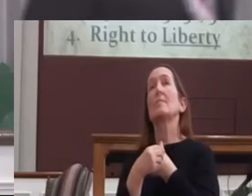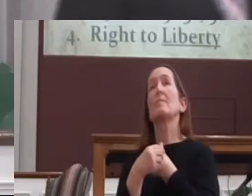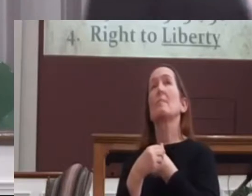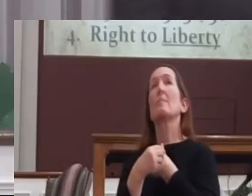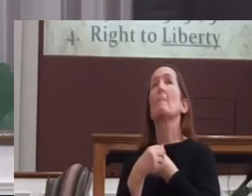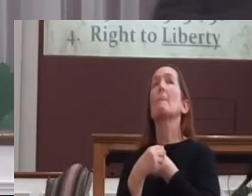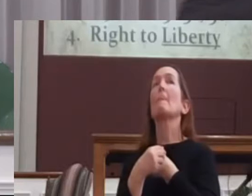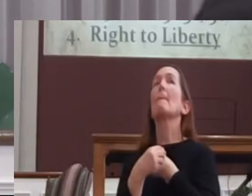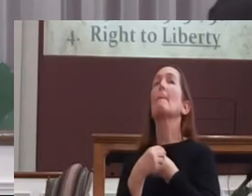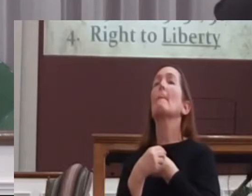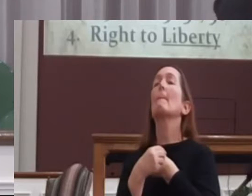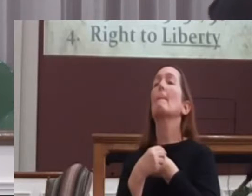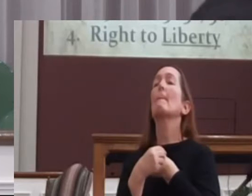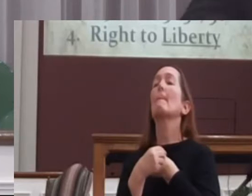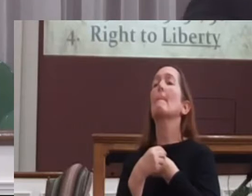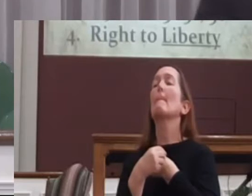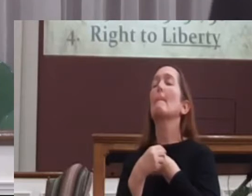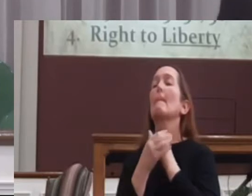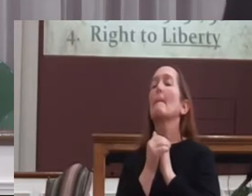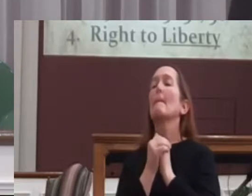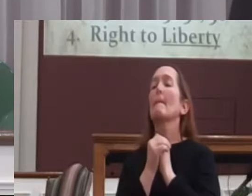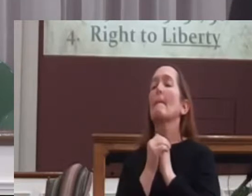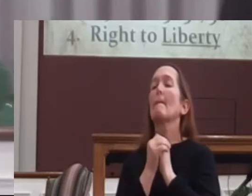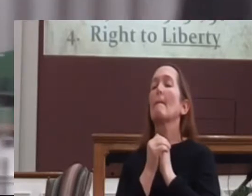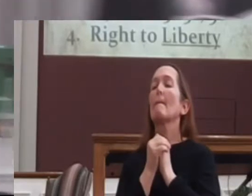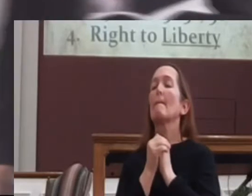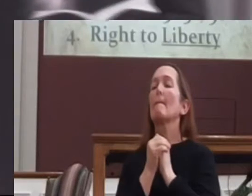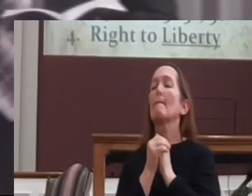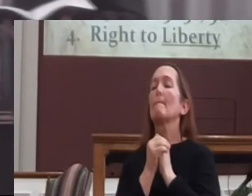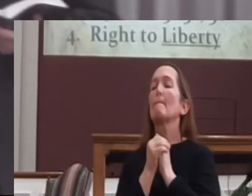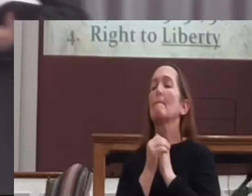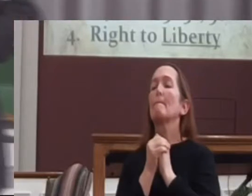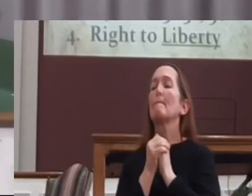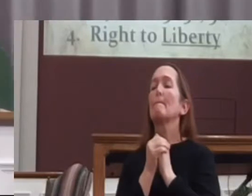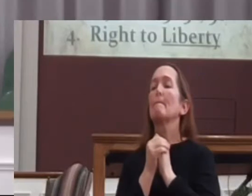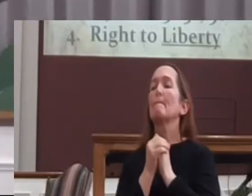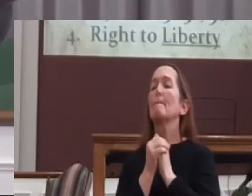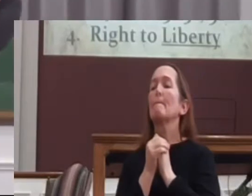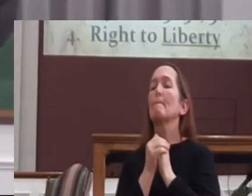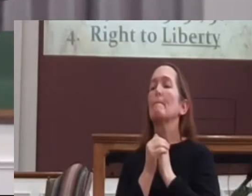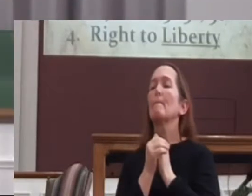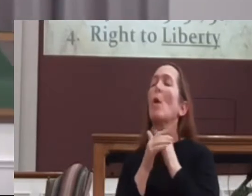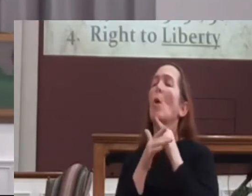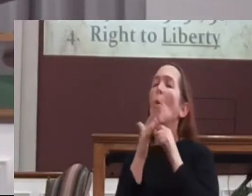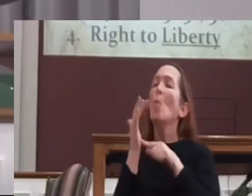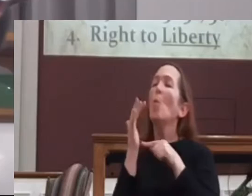and they have actually been implemented. The question is, what are we willing to do to keep them?